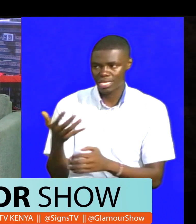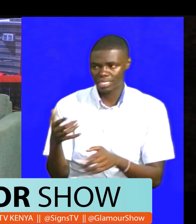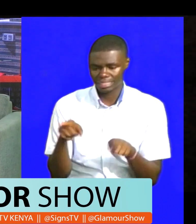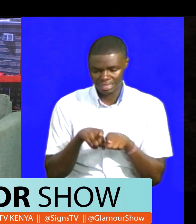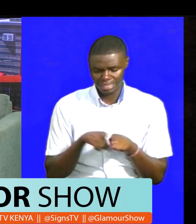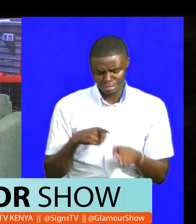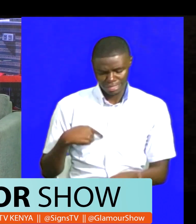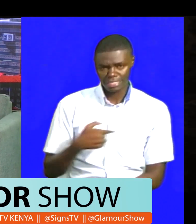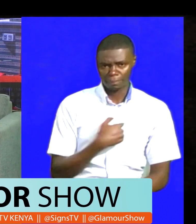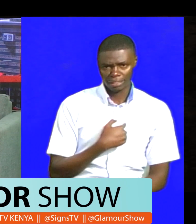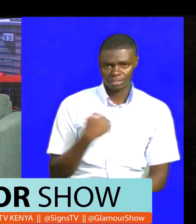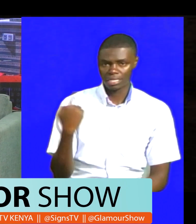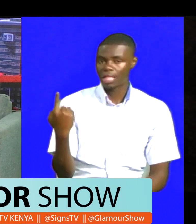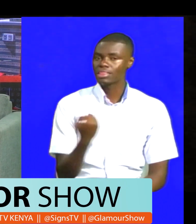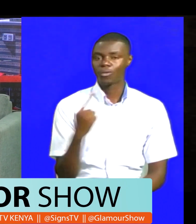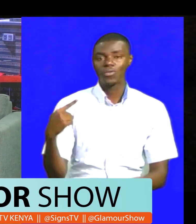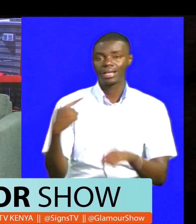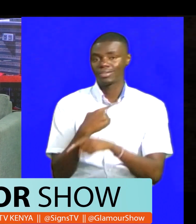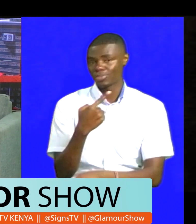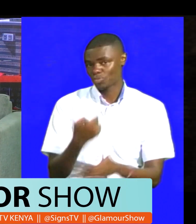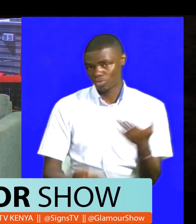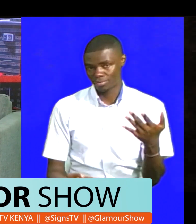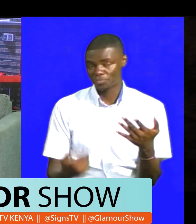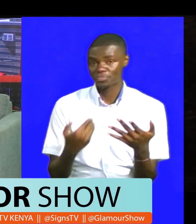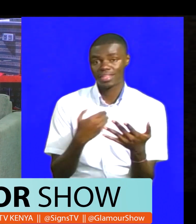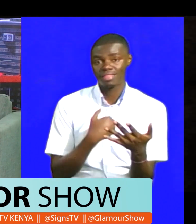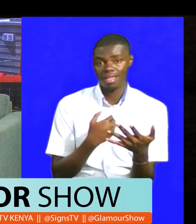do, the only difference is that